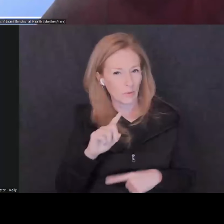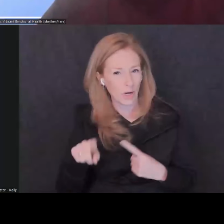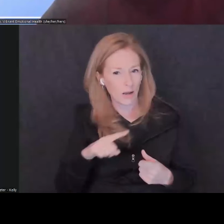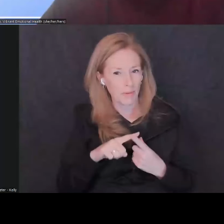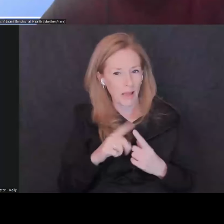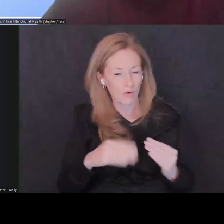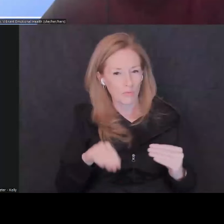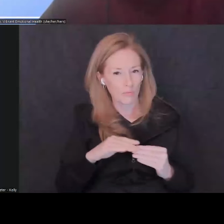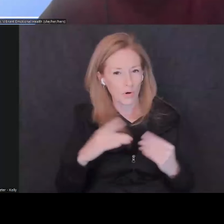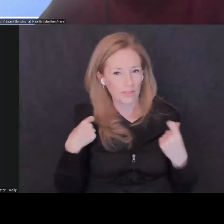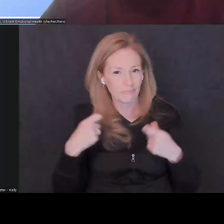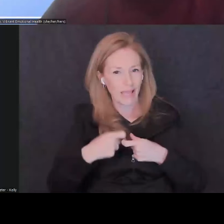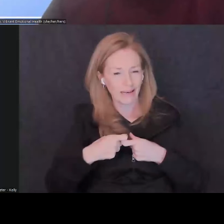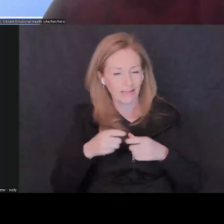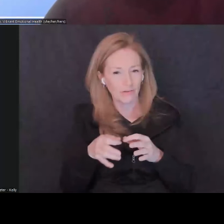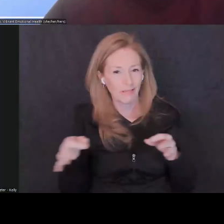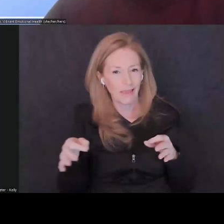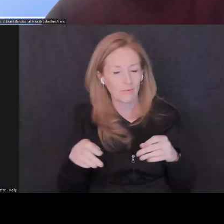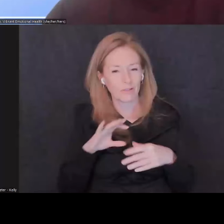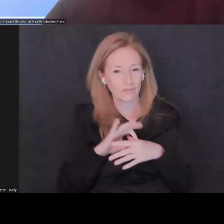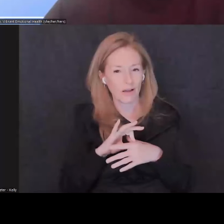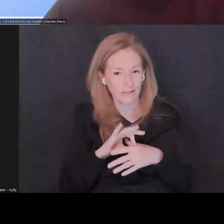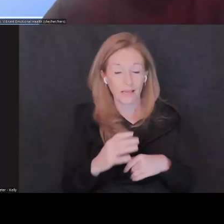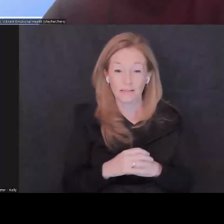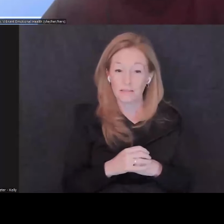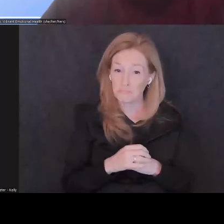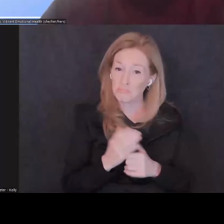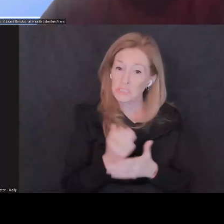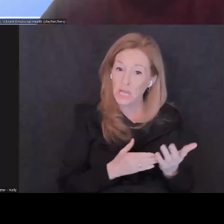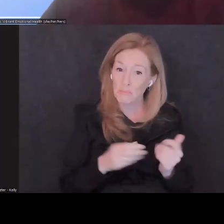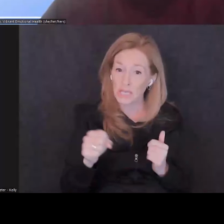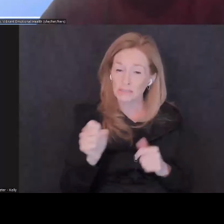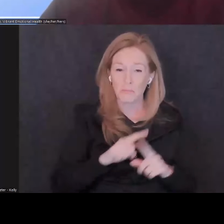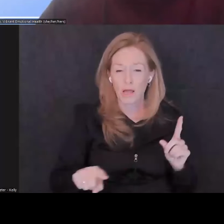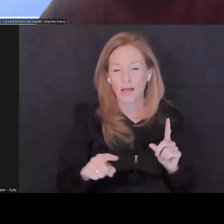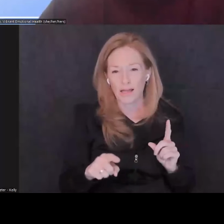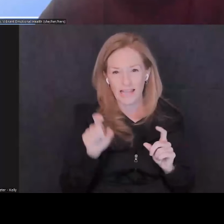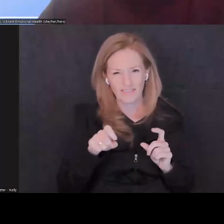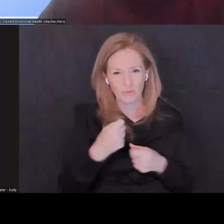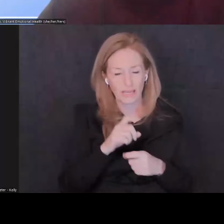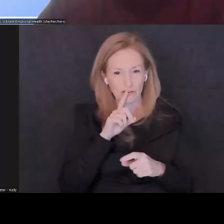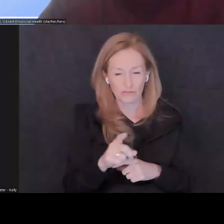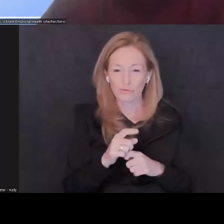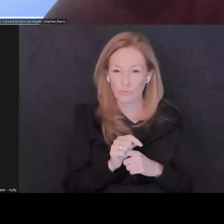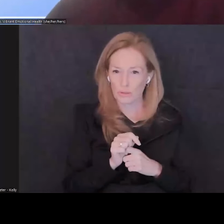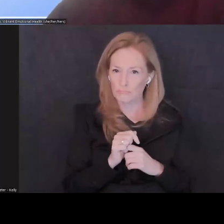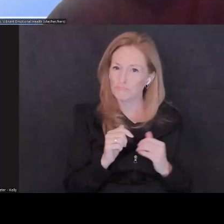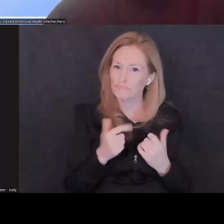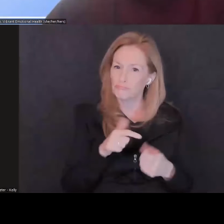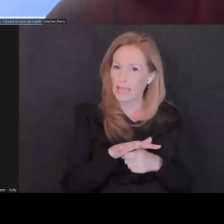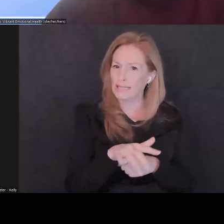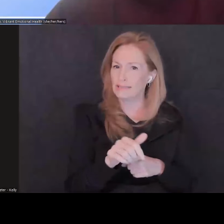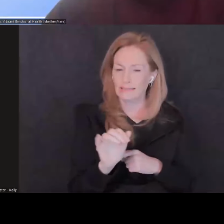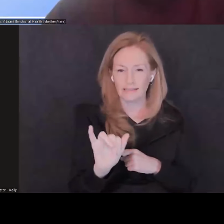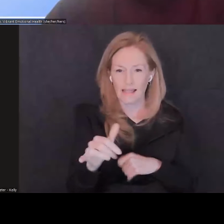some, but we need to make sure that there's just as many options in Spanish as there are English and other languages as well.